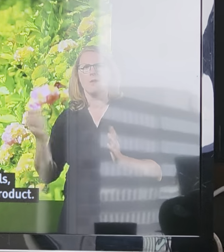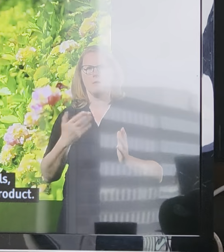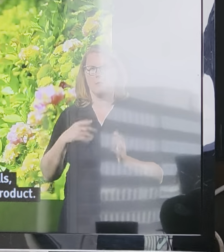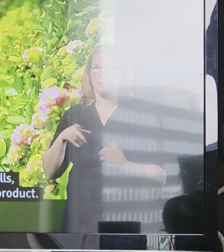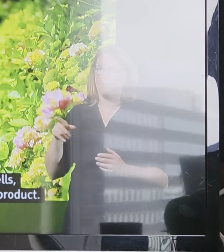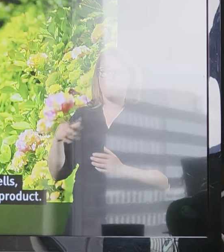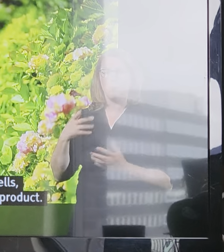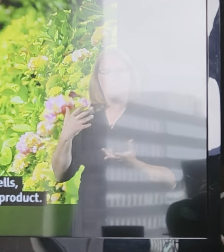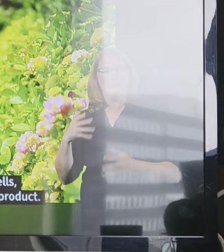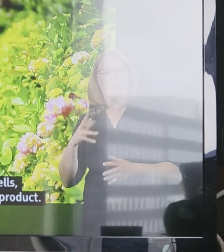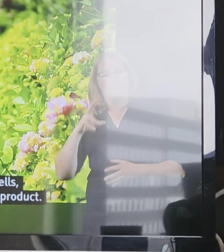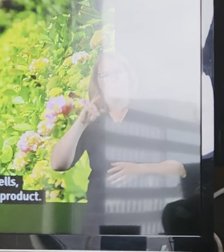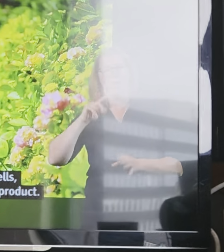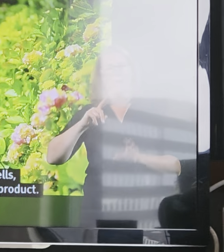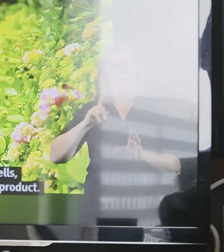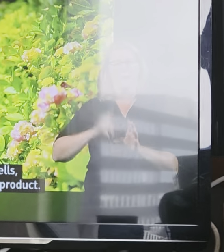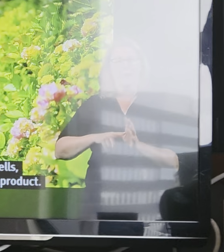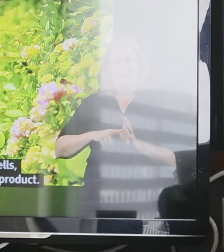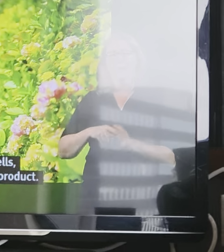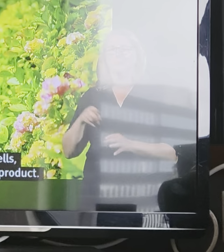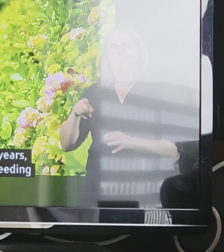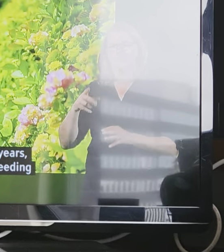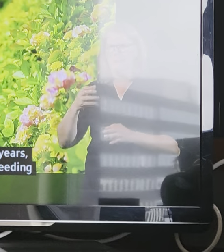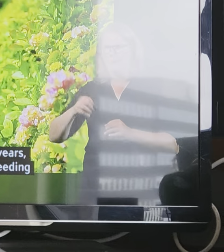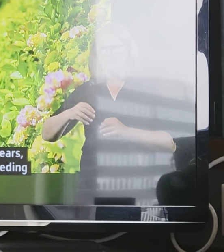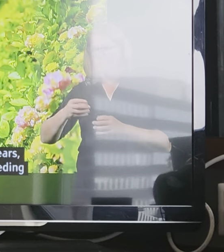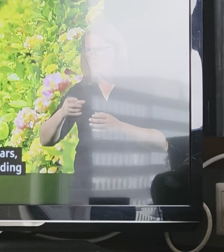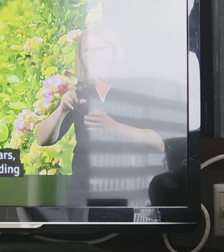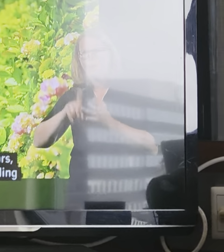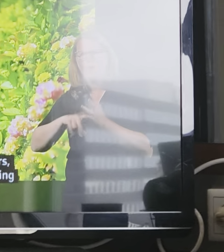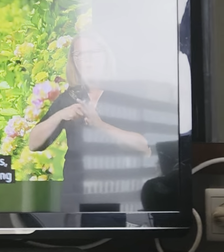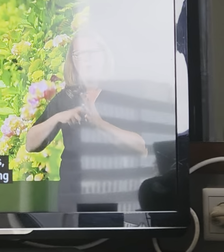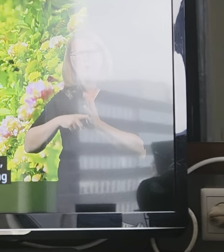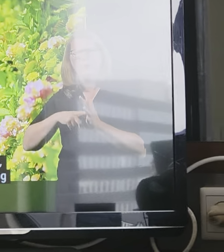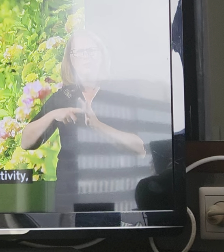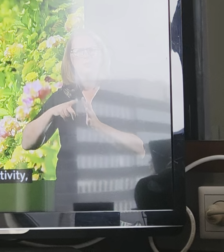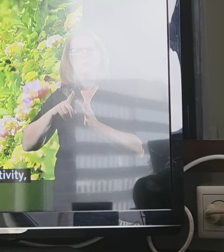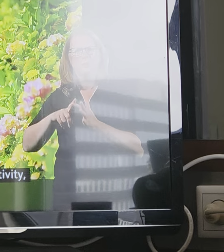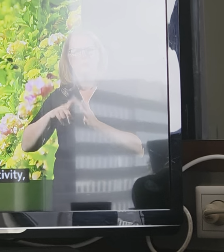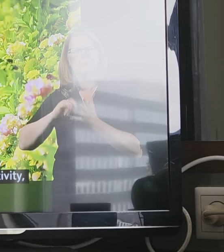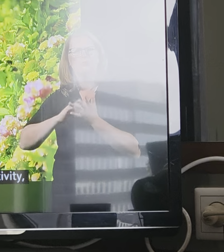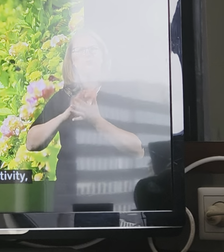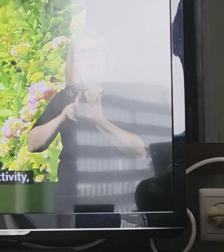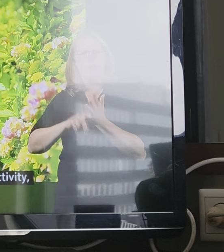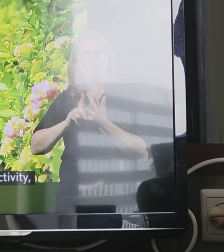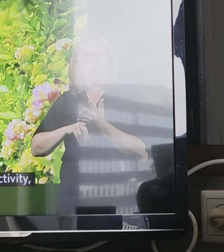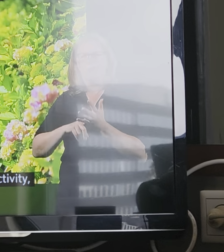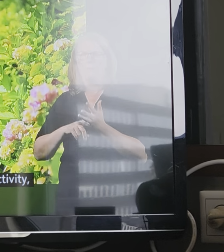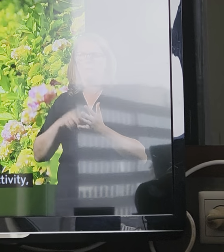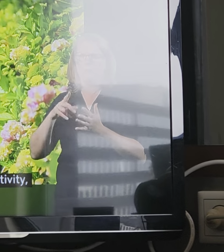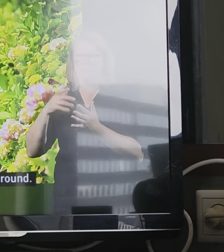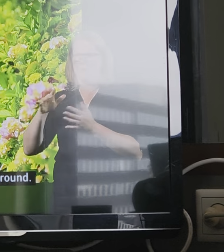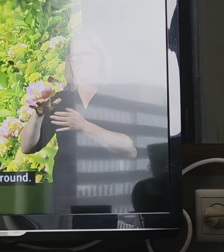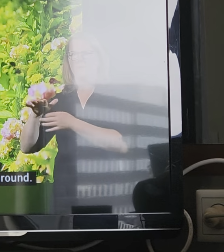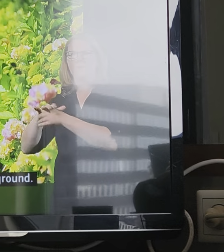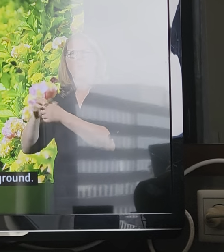it's mulched with cockle shells, which are a local waste product. But over the years, with a bit of weeding and a little bit of